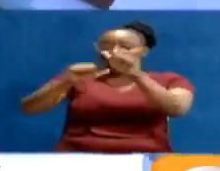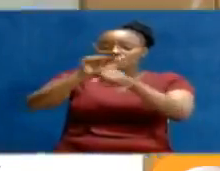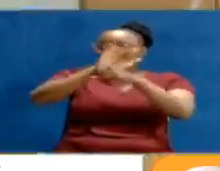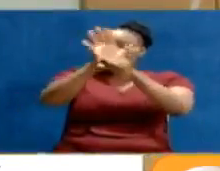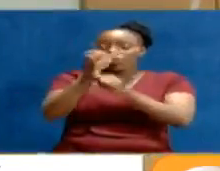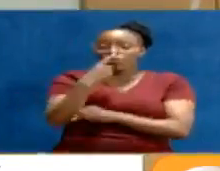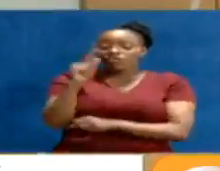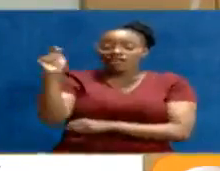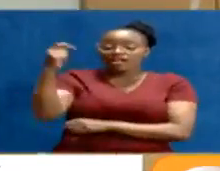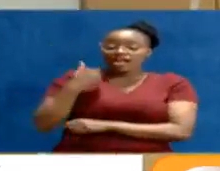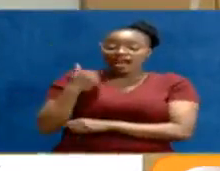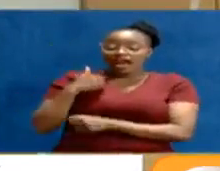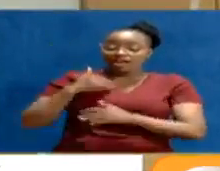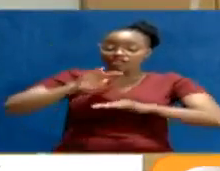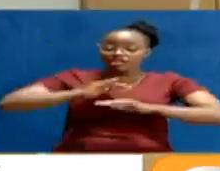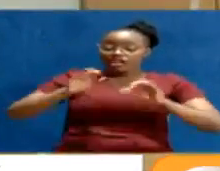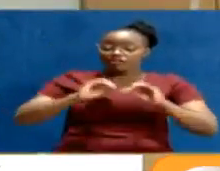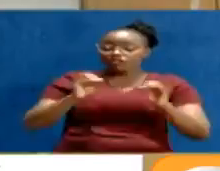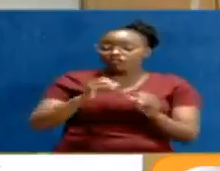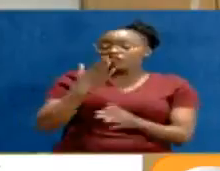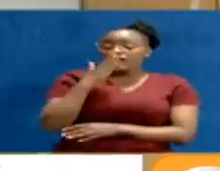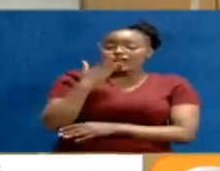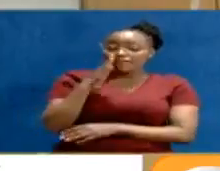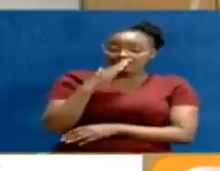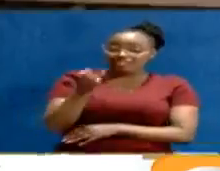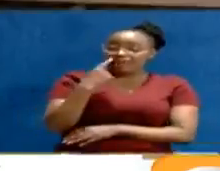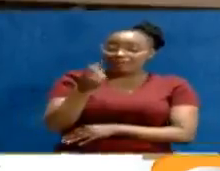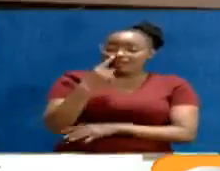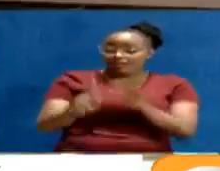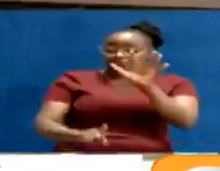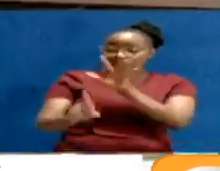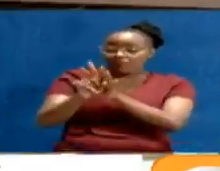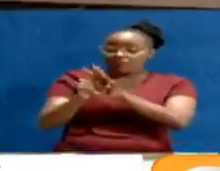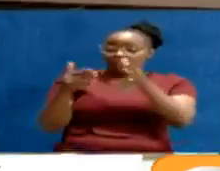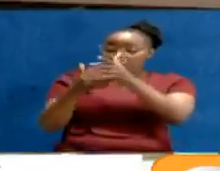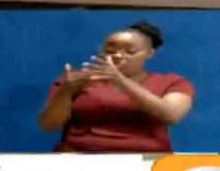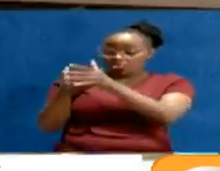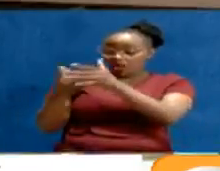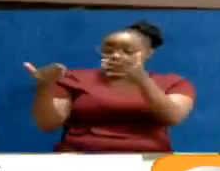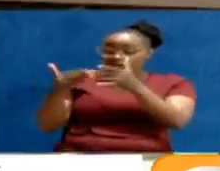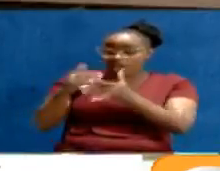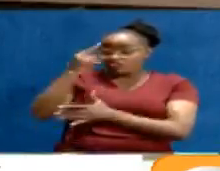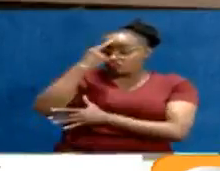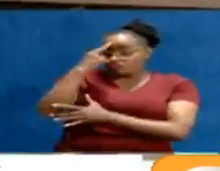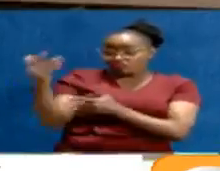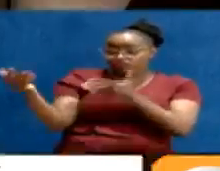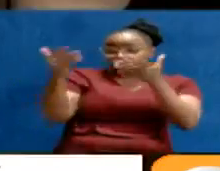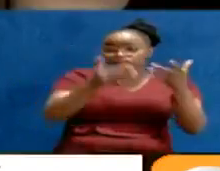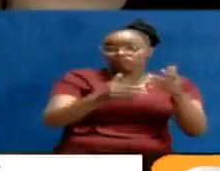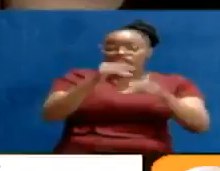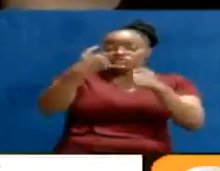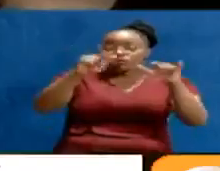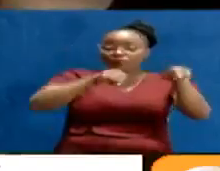COVID-19 vaccine, Kenya is already experiencing a shortage of anti-diabetic medication arising from the restrictions in India as a means to contain the